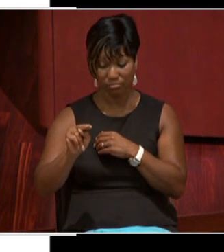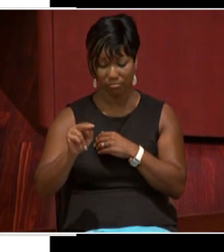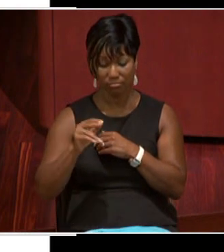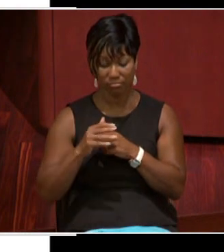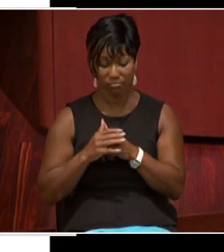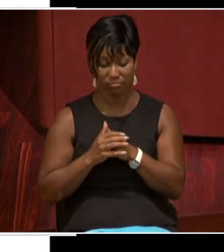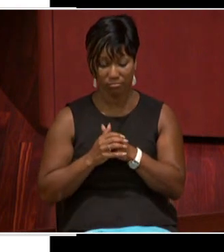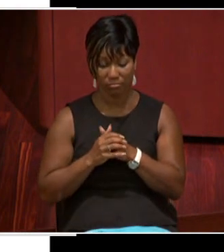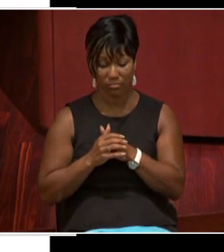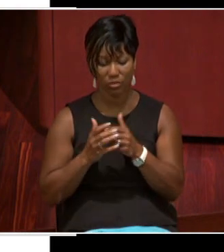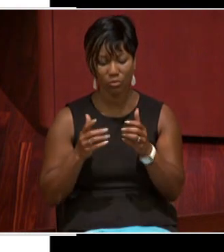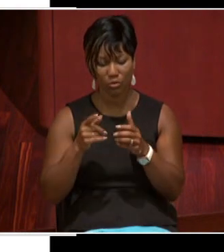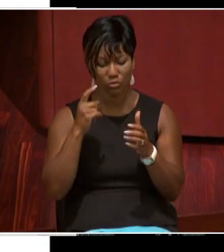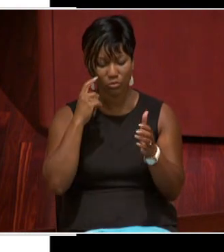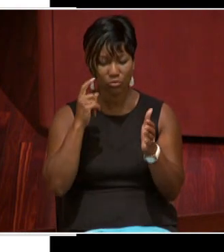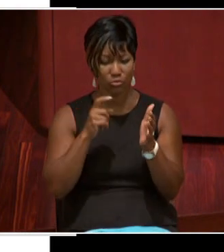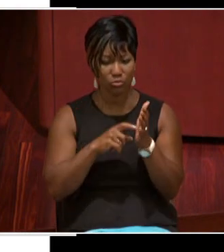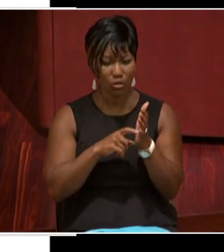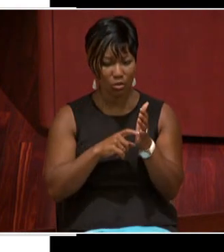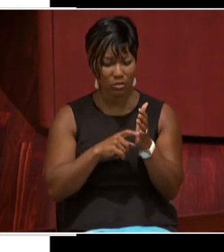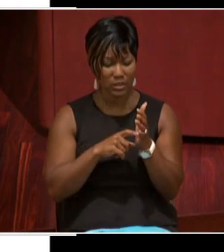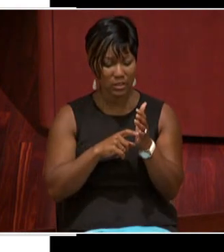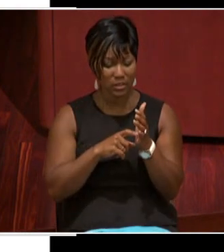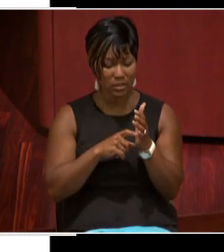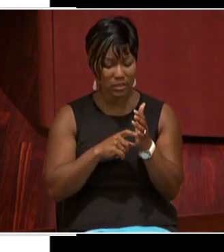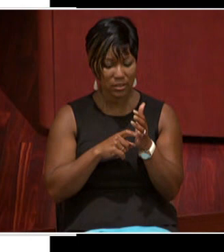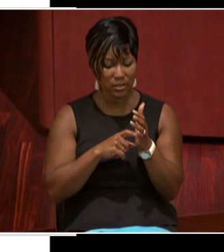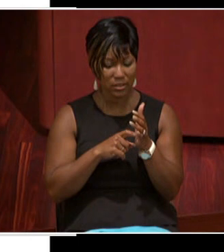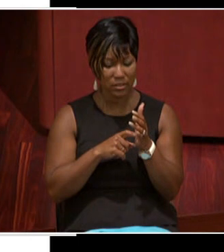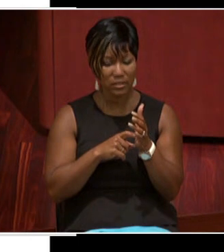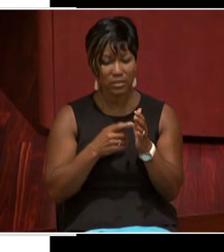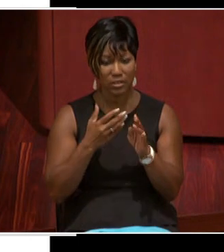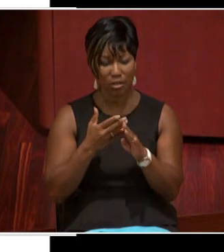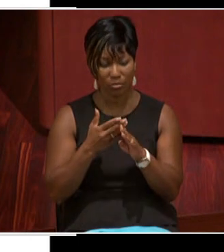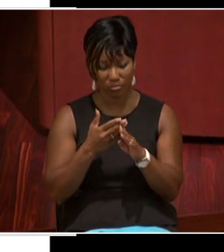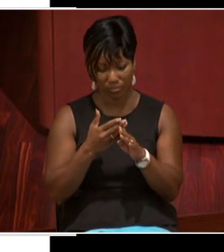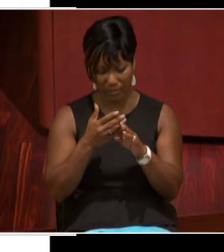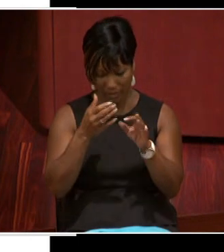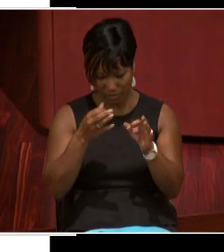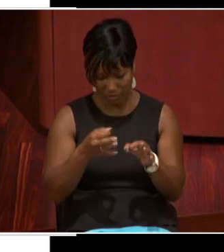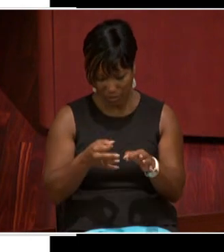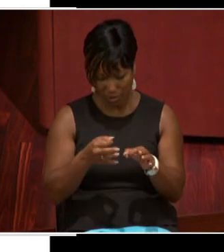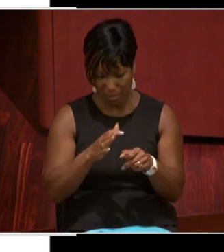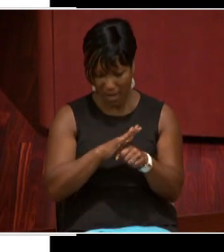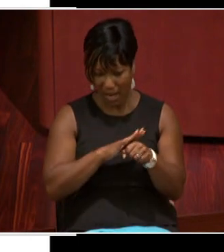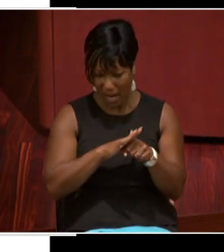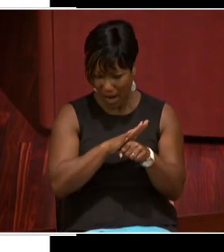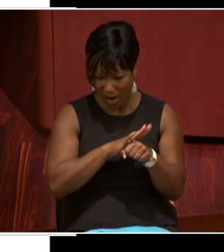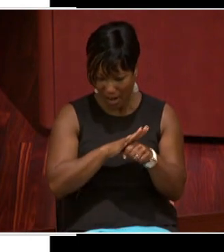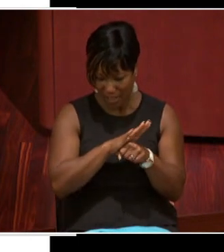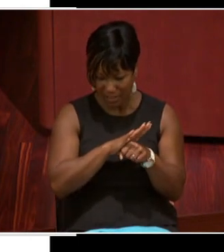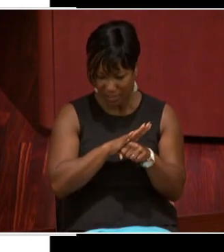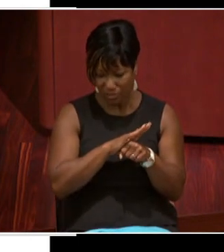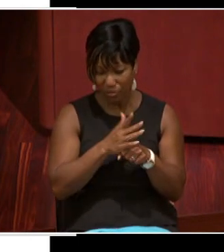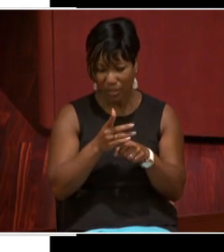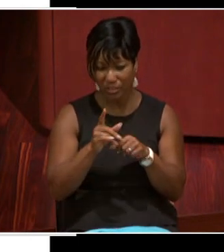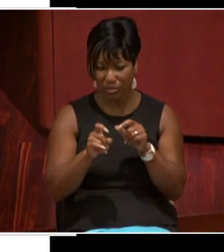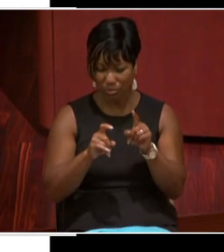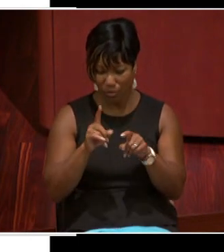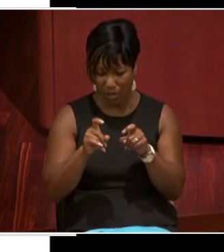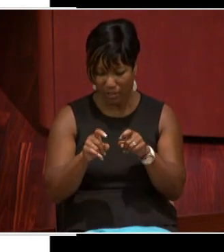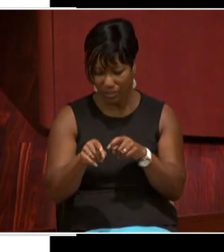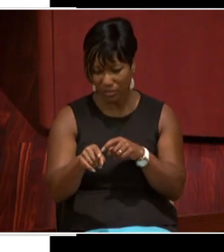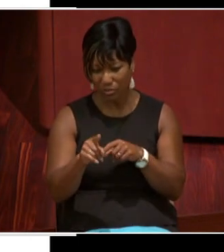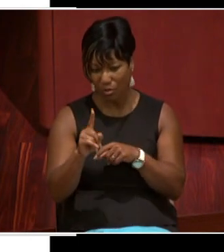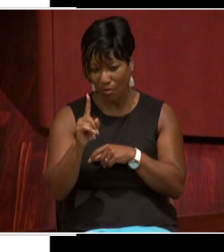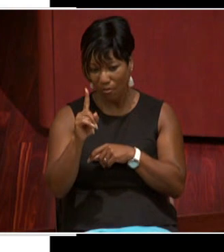Now, what you notice on here is there are some predetermined areas at random where there are supplemental questions. So there's one here